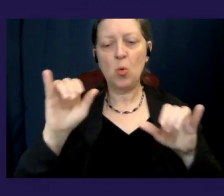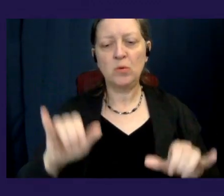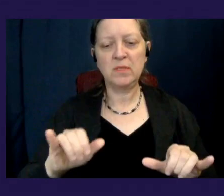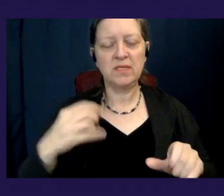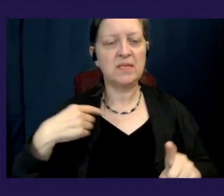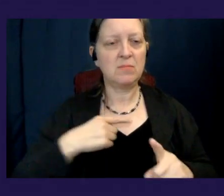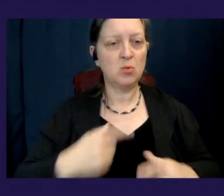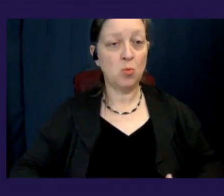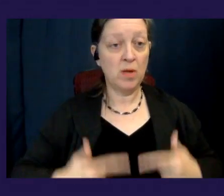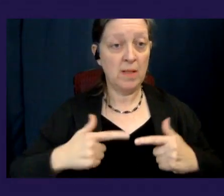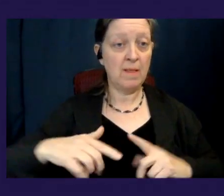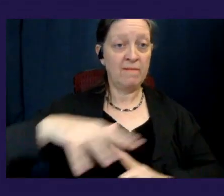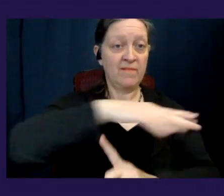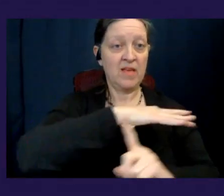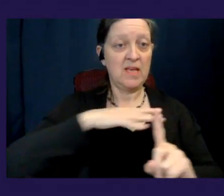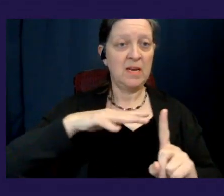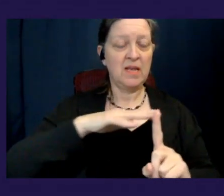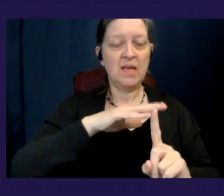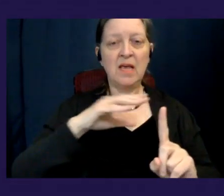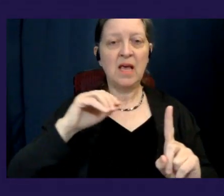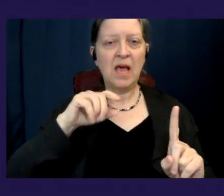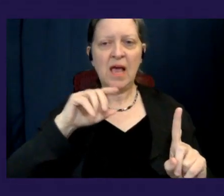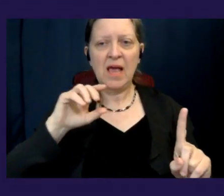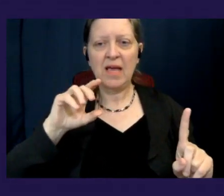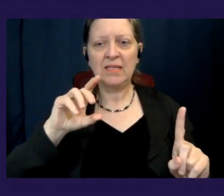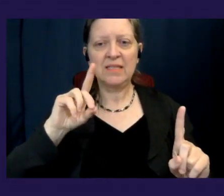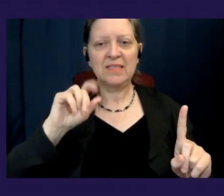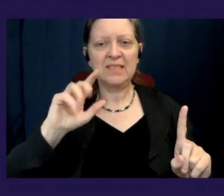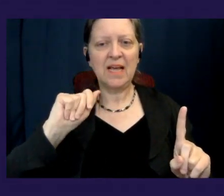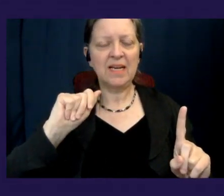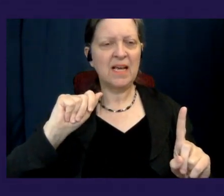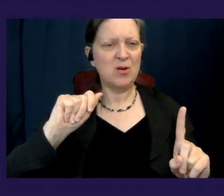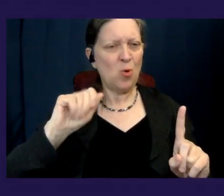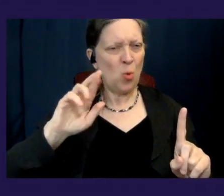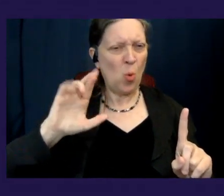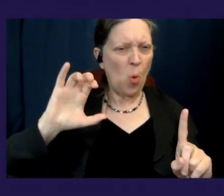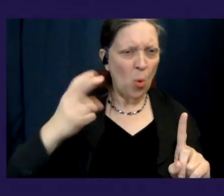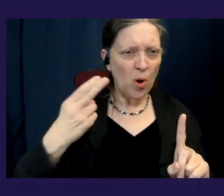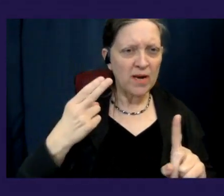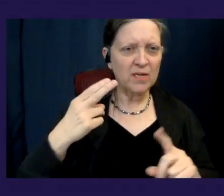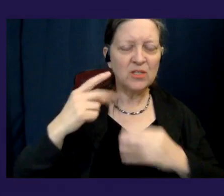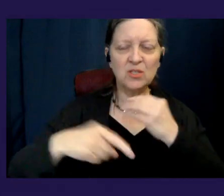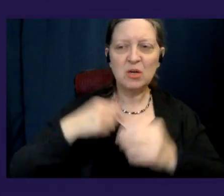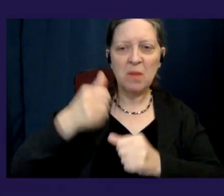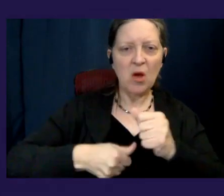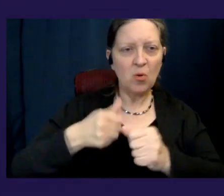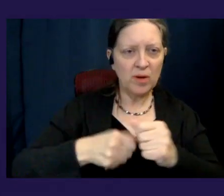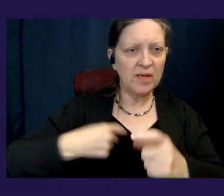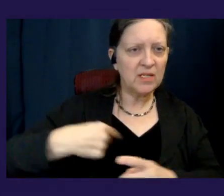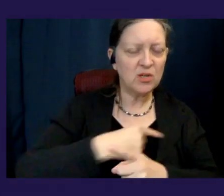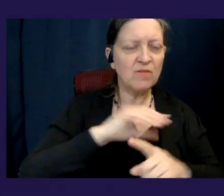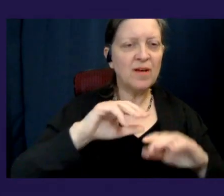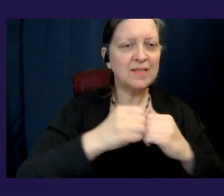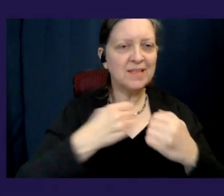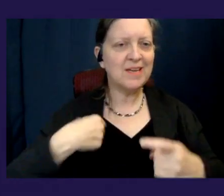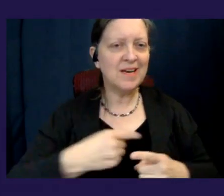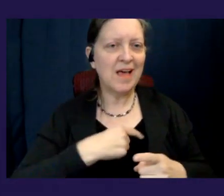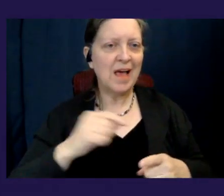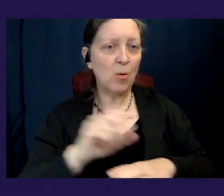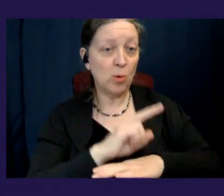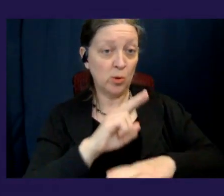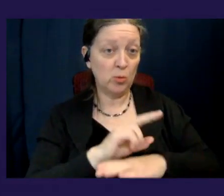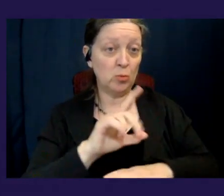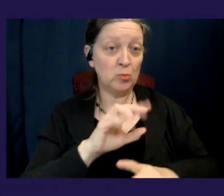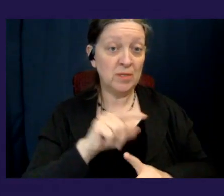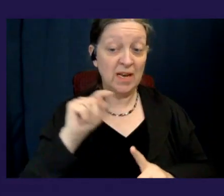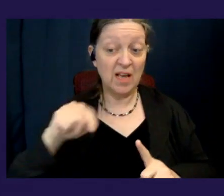that's available about each one of us and how we consume data that generally goes to private interests, and